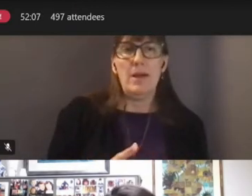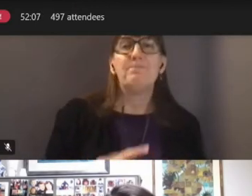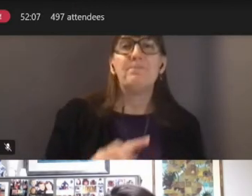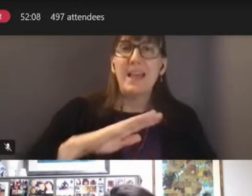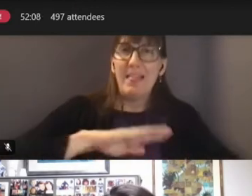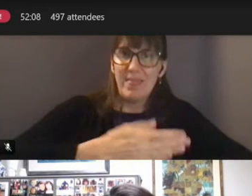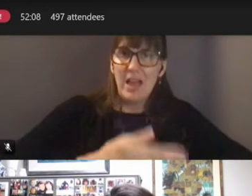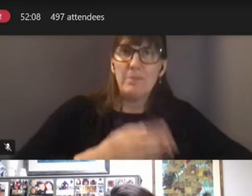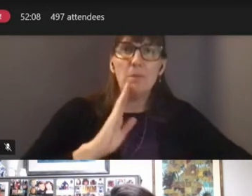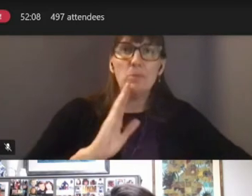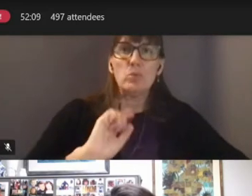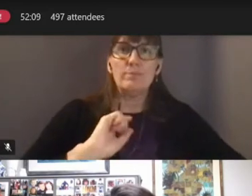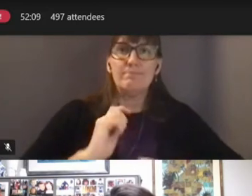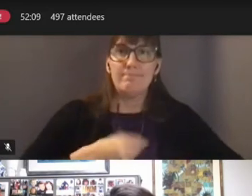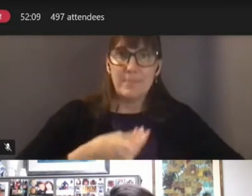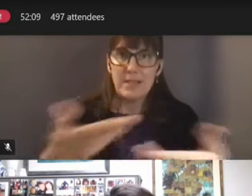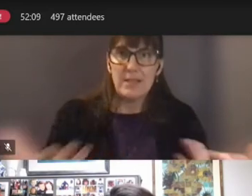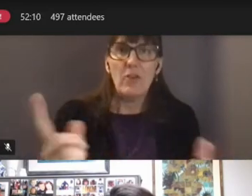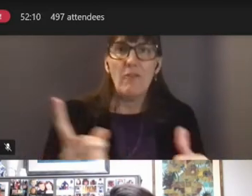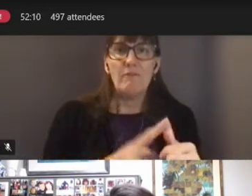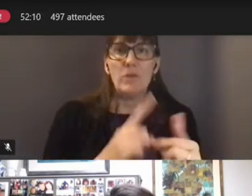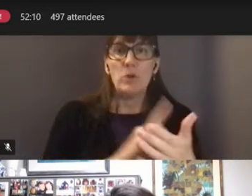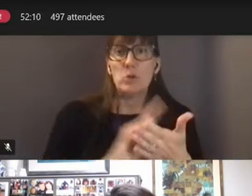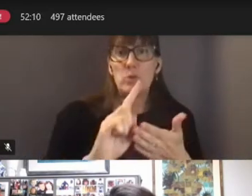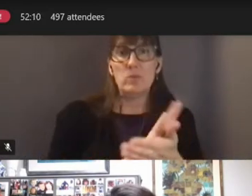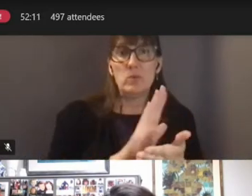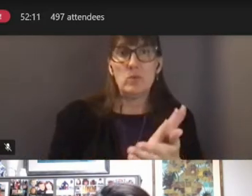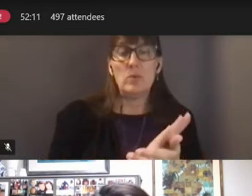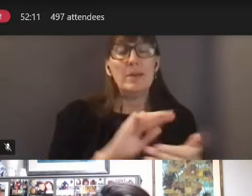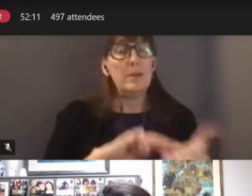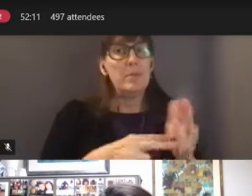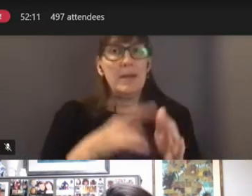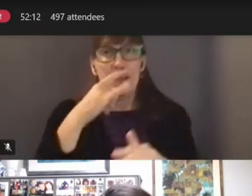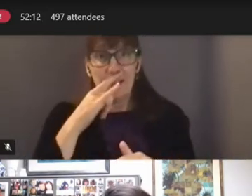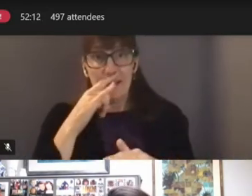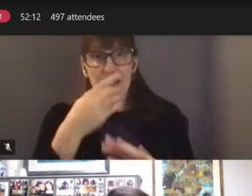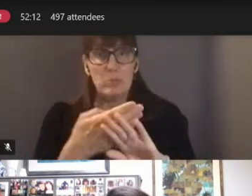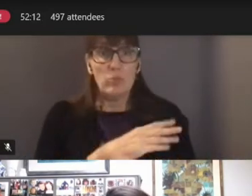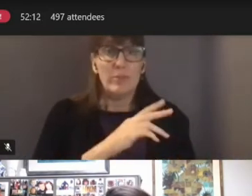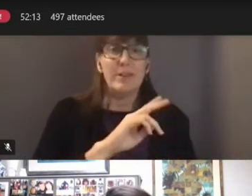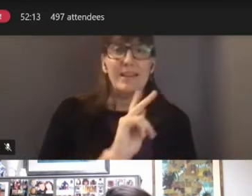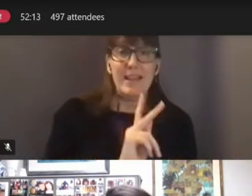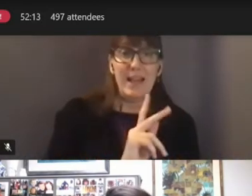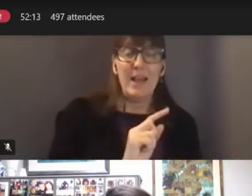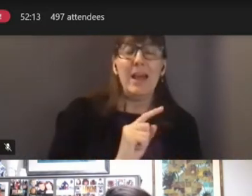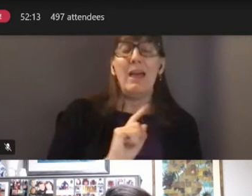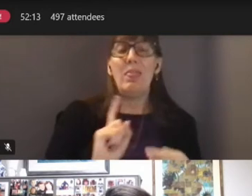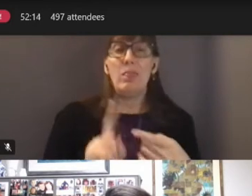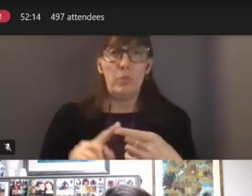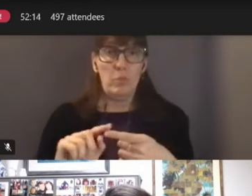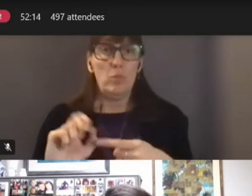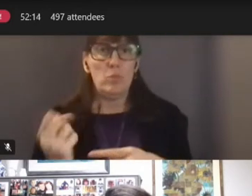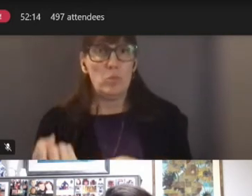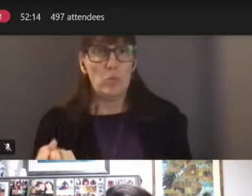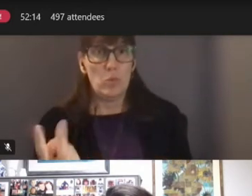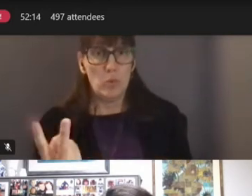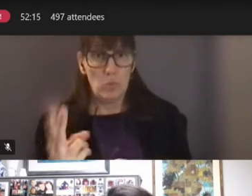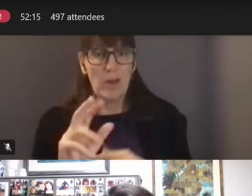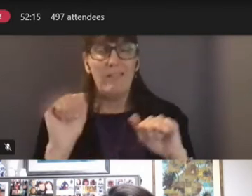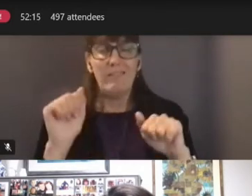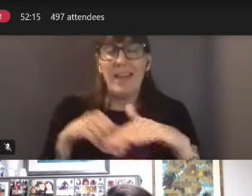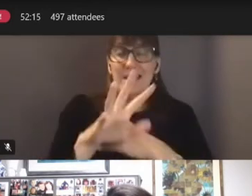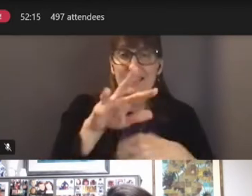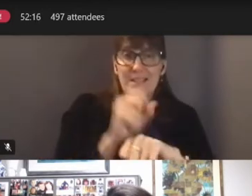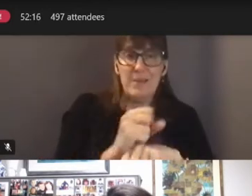the first week of school. So kids will have access pre-K through 12 to access those assignments. So thanks for that question. We